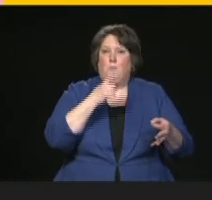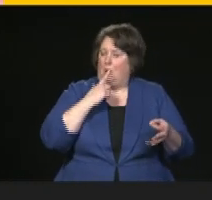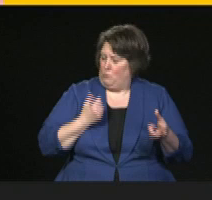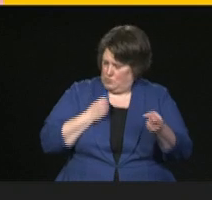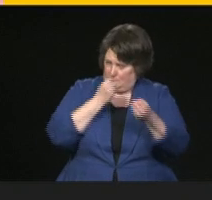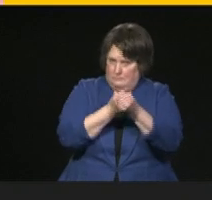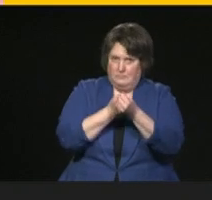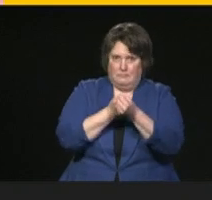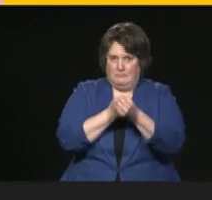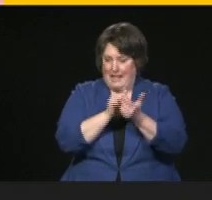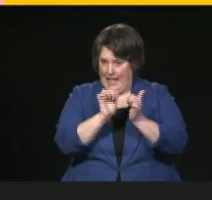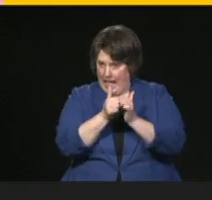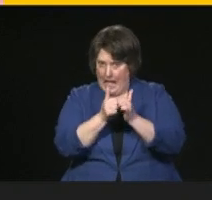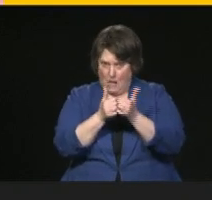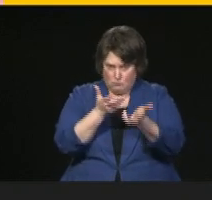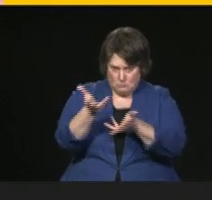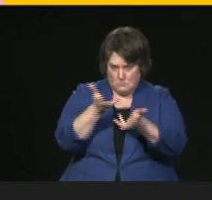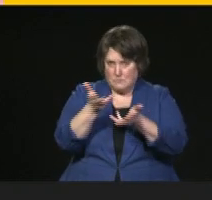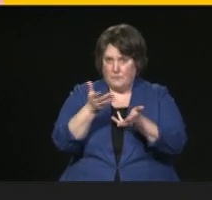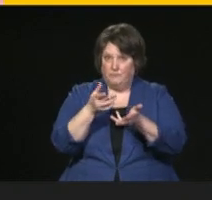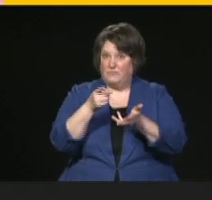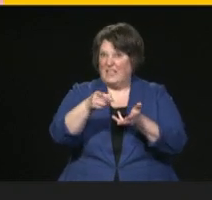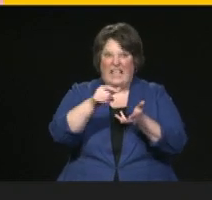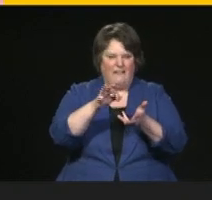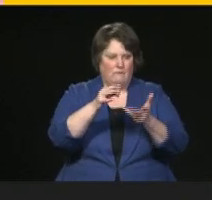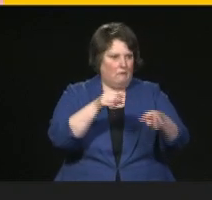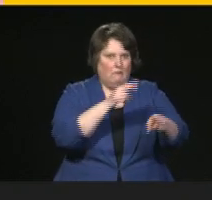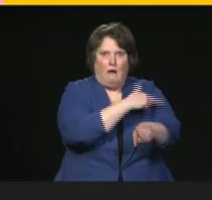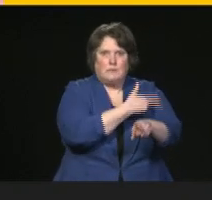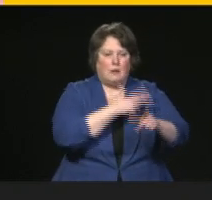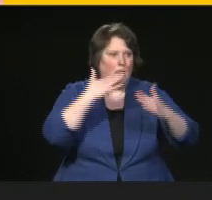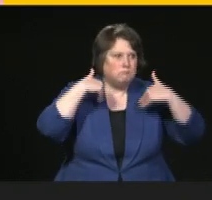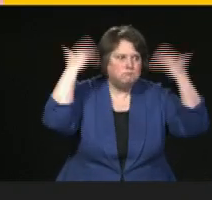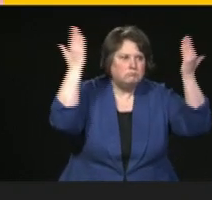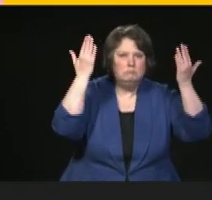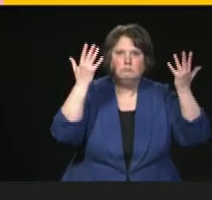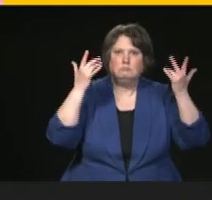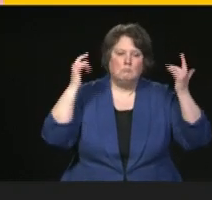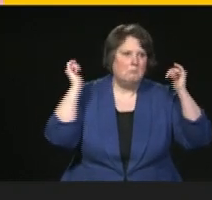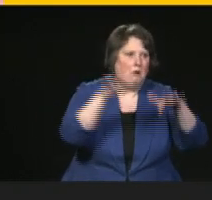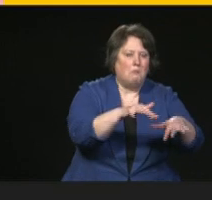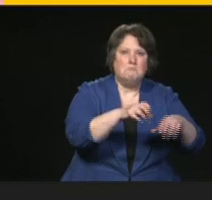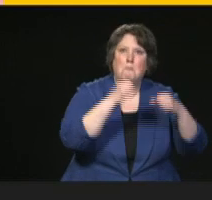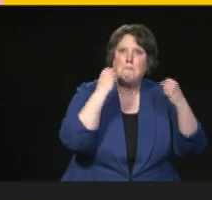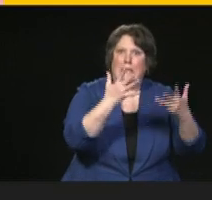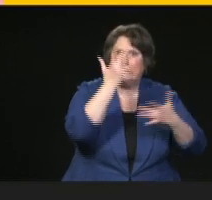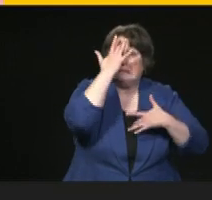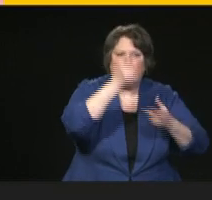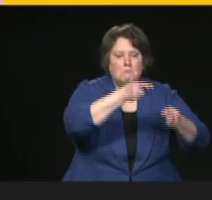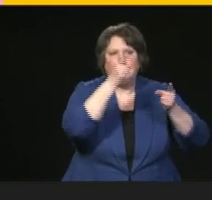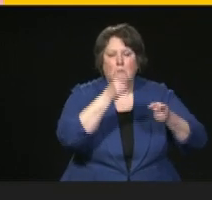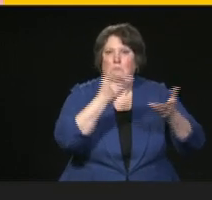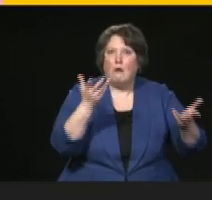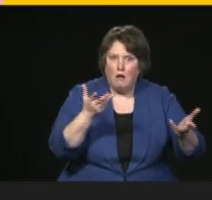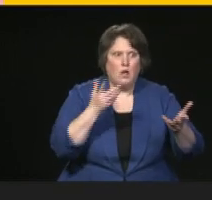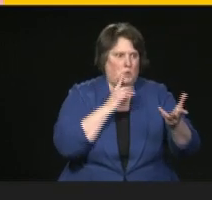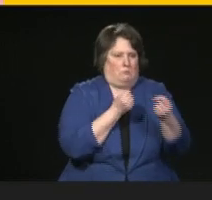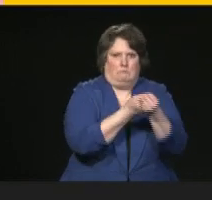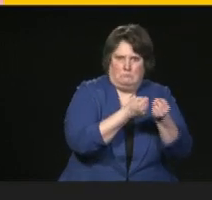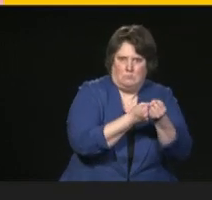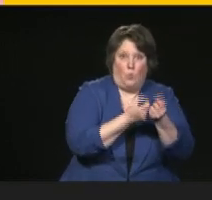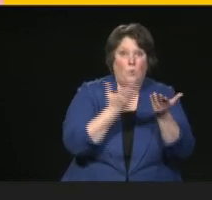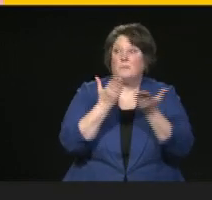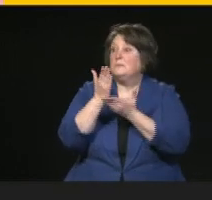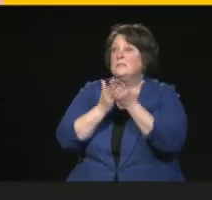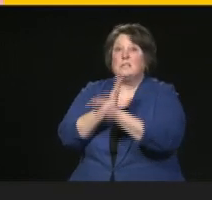surge capacity, also in terms of what we could do to help out provinces that may not have the same capacity as maybe some